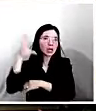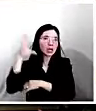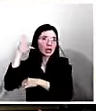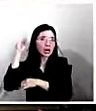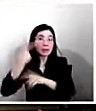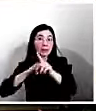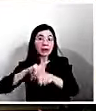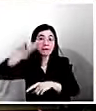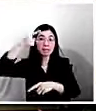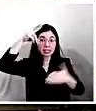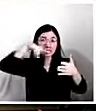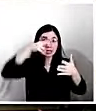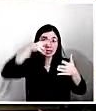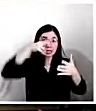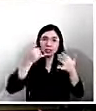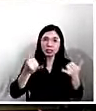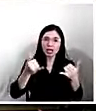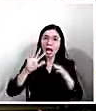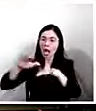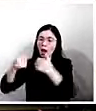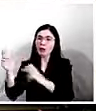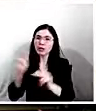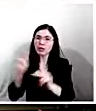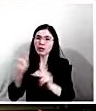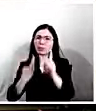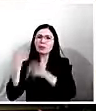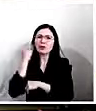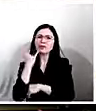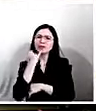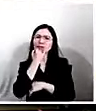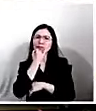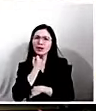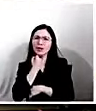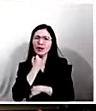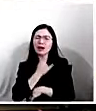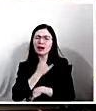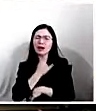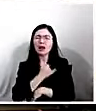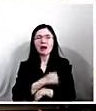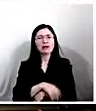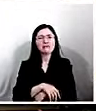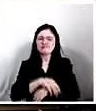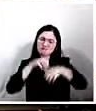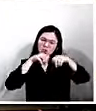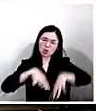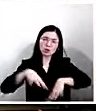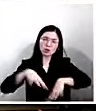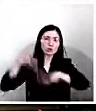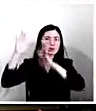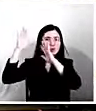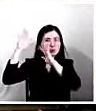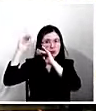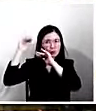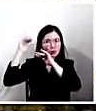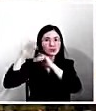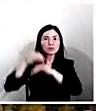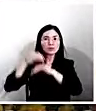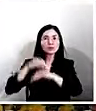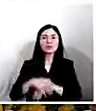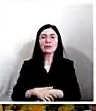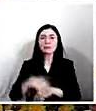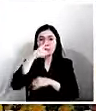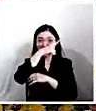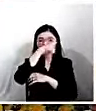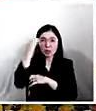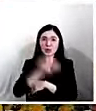reading how the people of Israel were so helpless and hopeless because of their